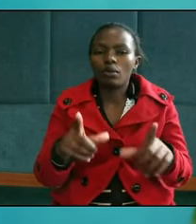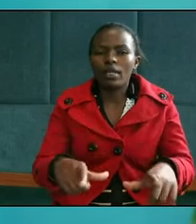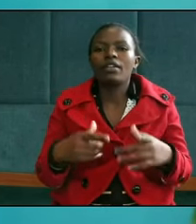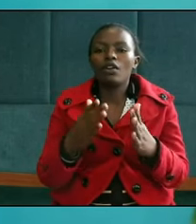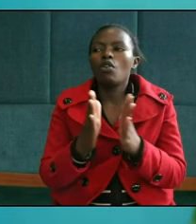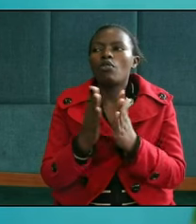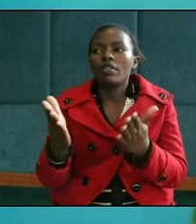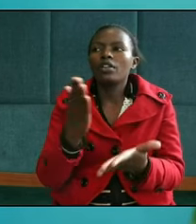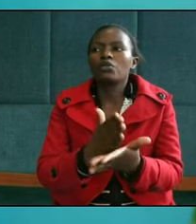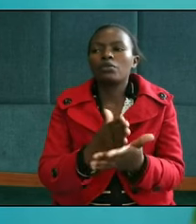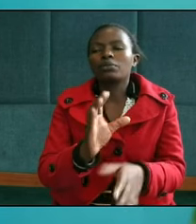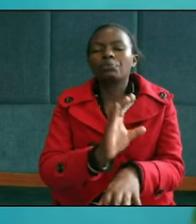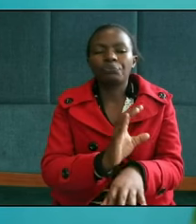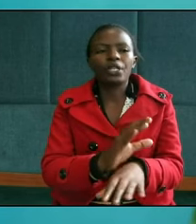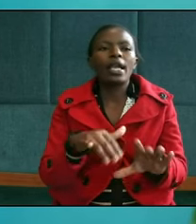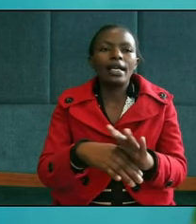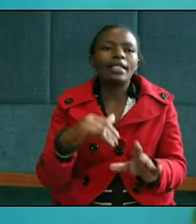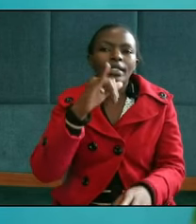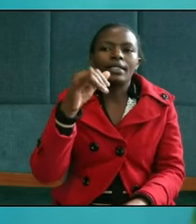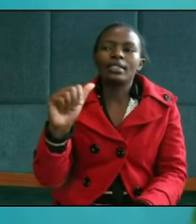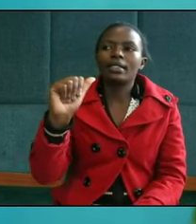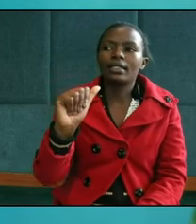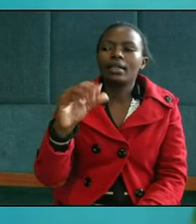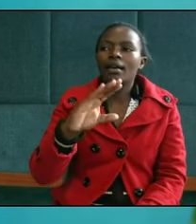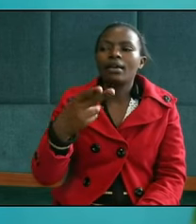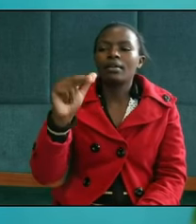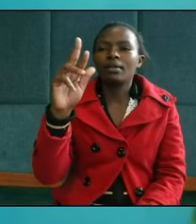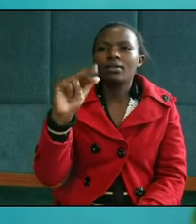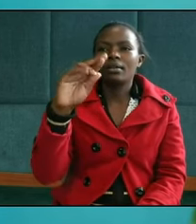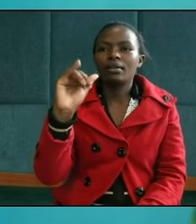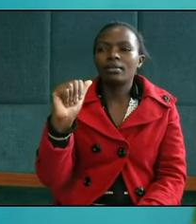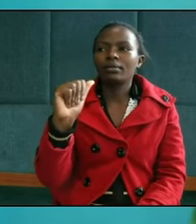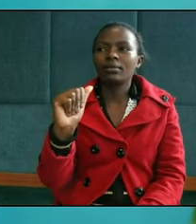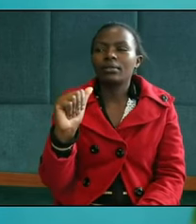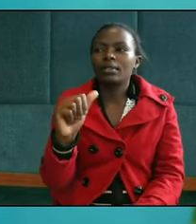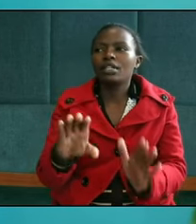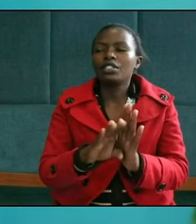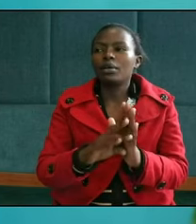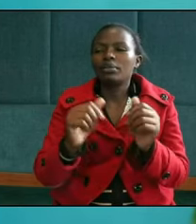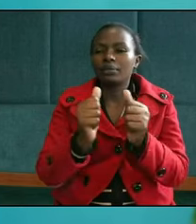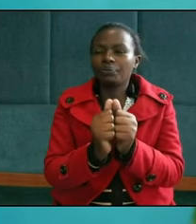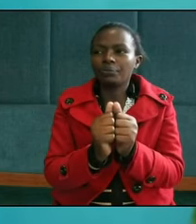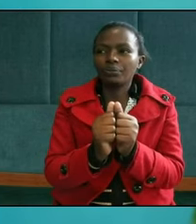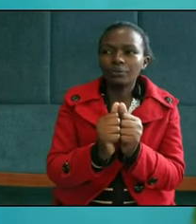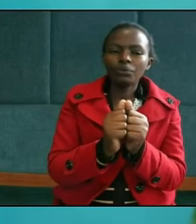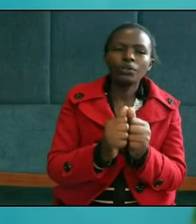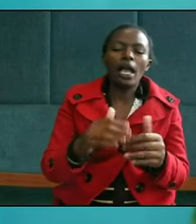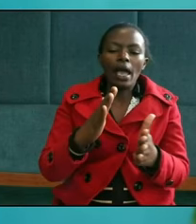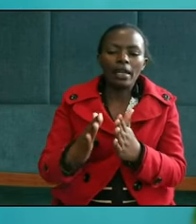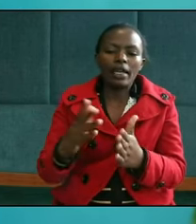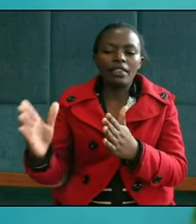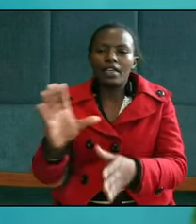Zechariah chapter 10, the Bible says, verse 1, "But near the close of the earth's harvest,"